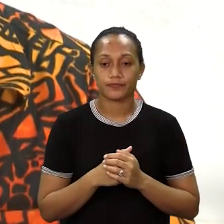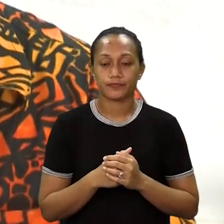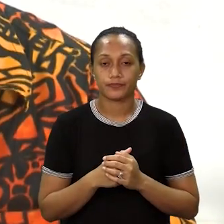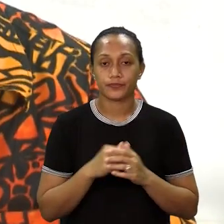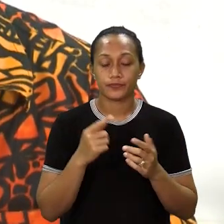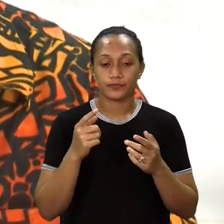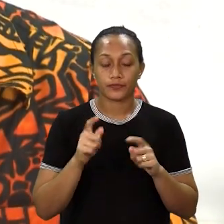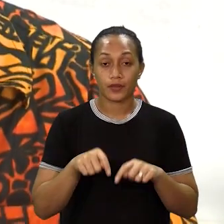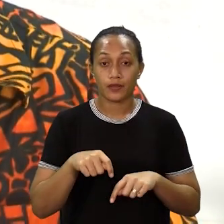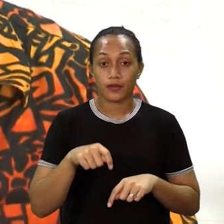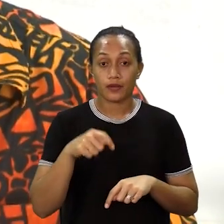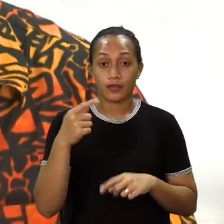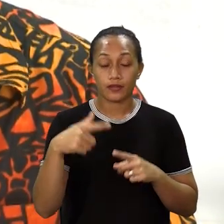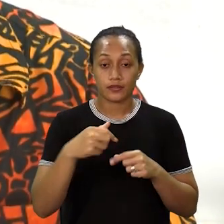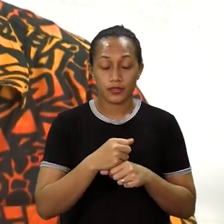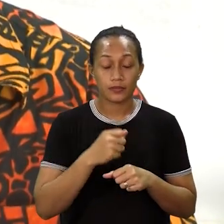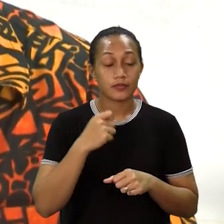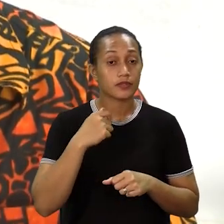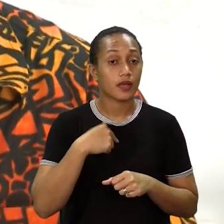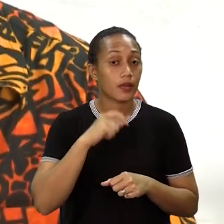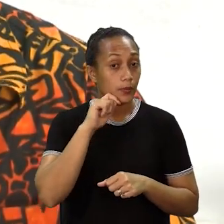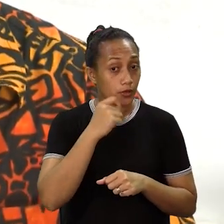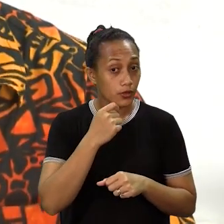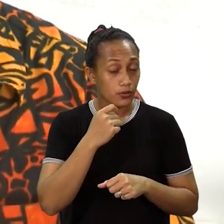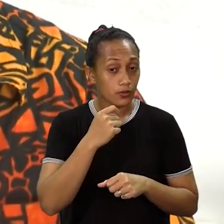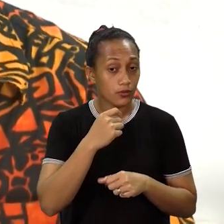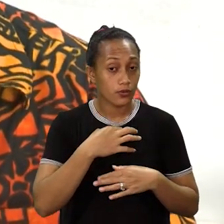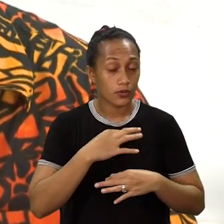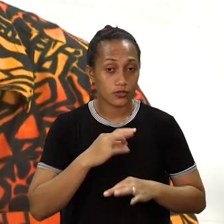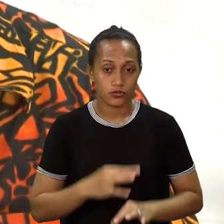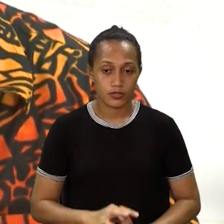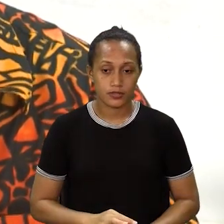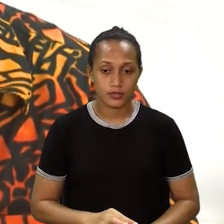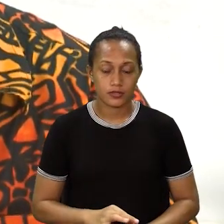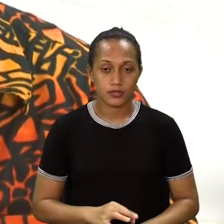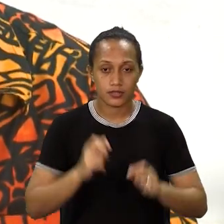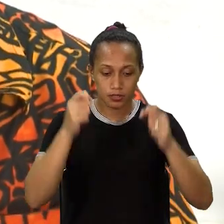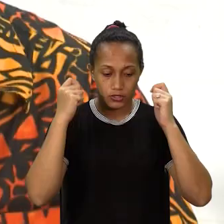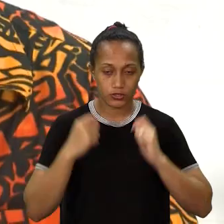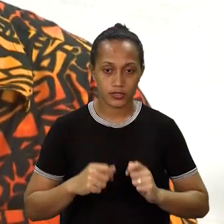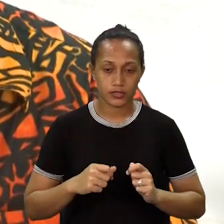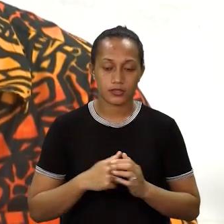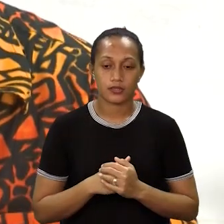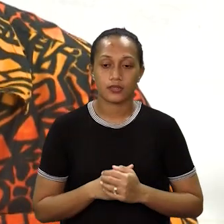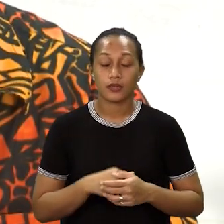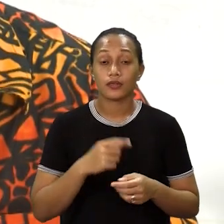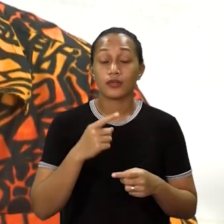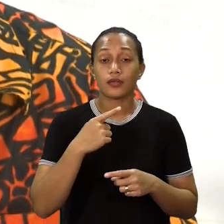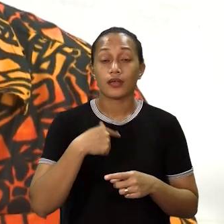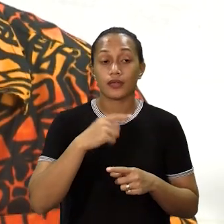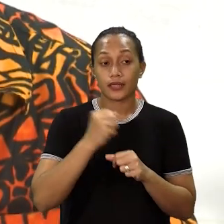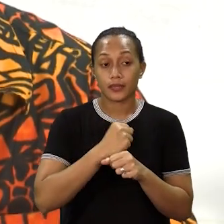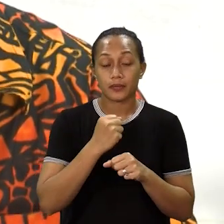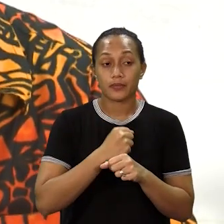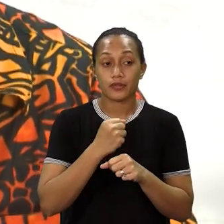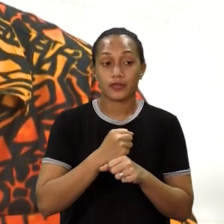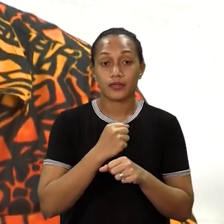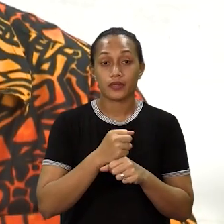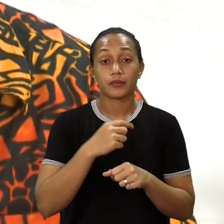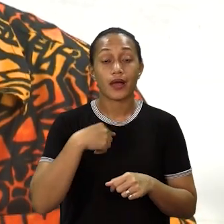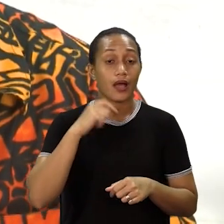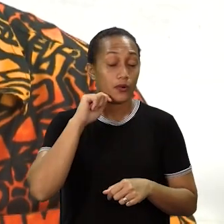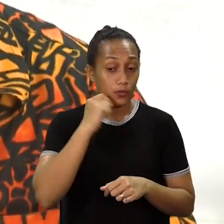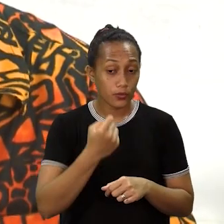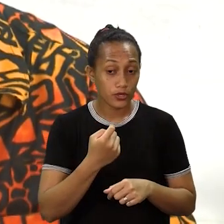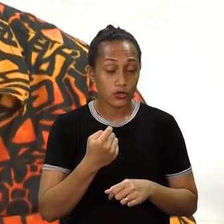up. Next example. I will get dressed. I will get dressed. I